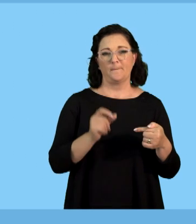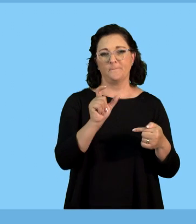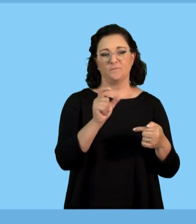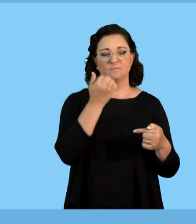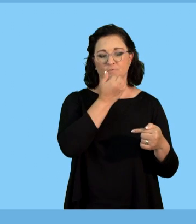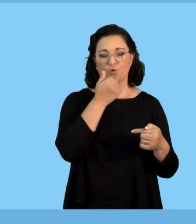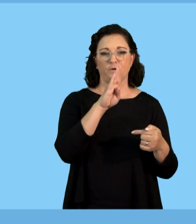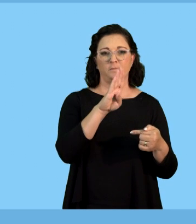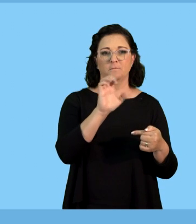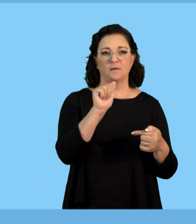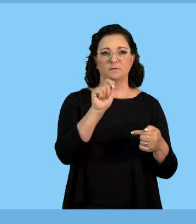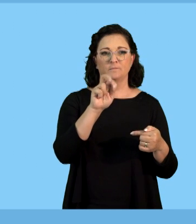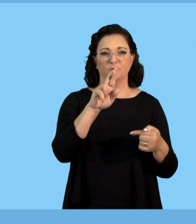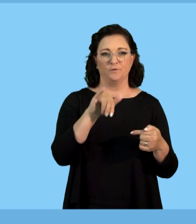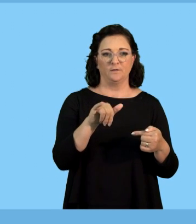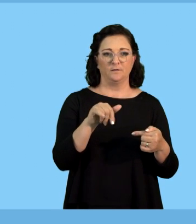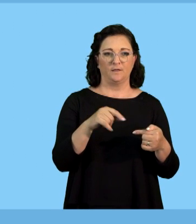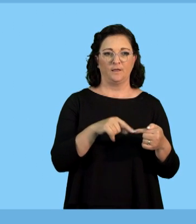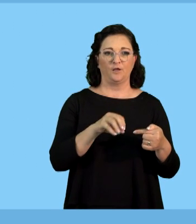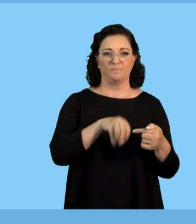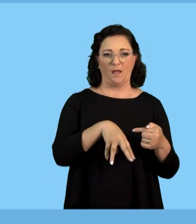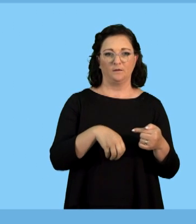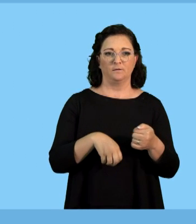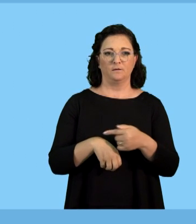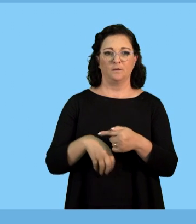from the battery